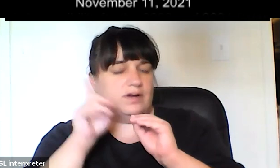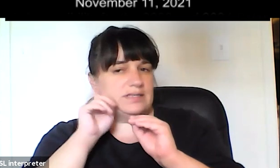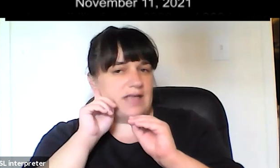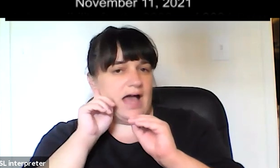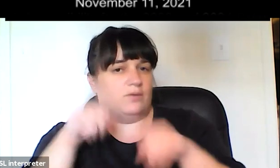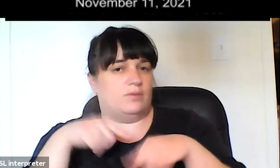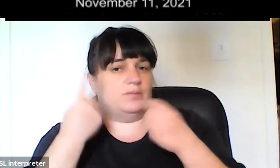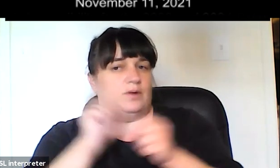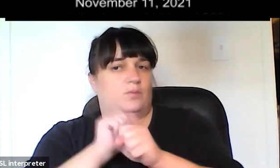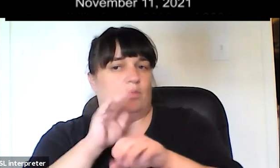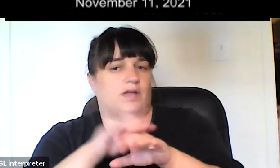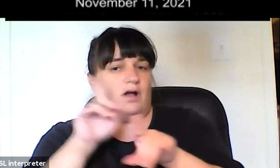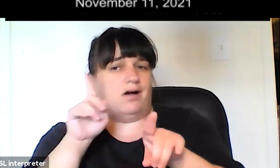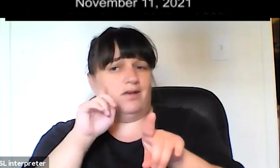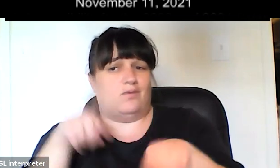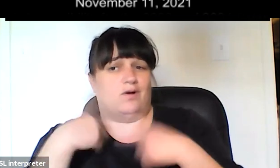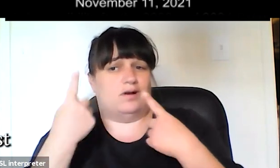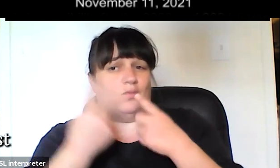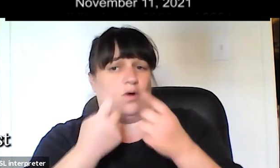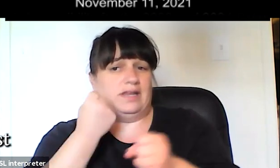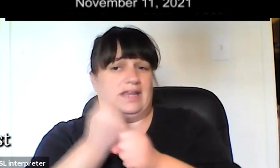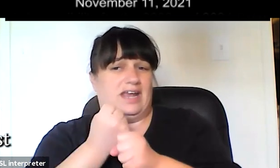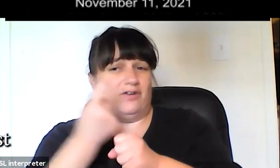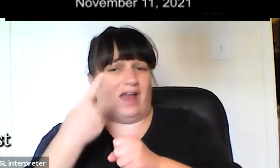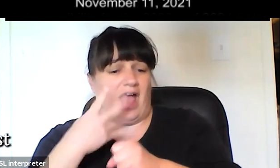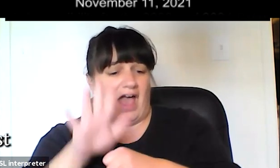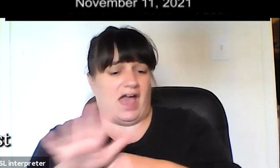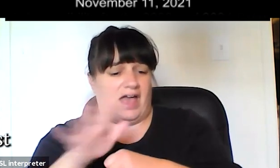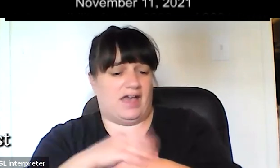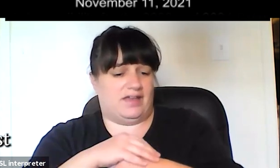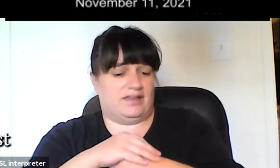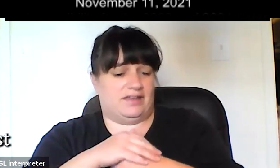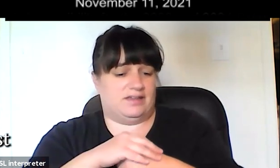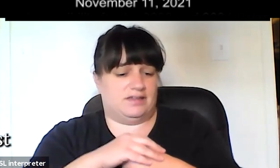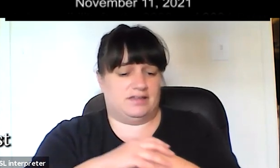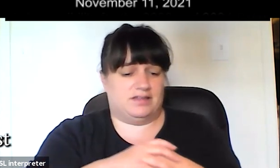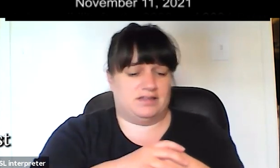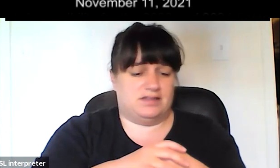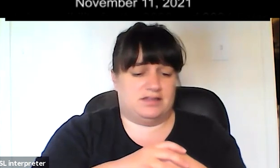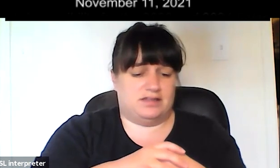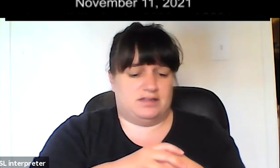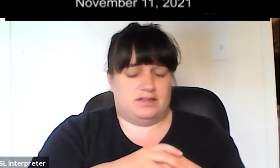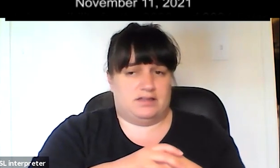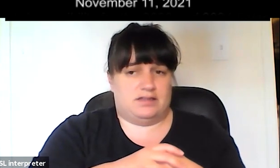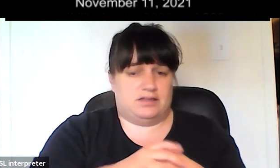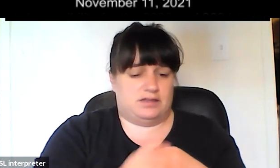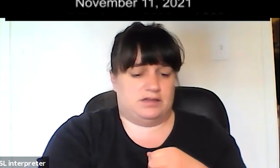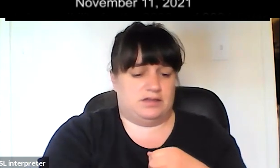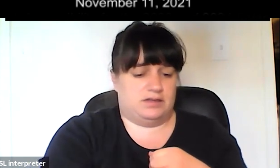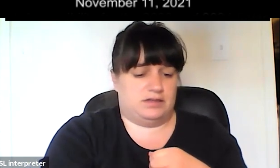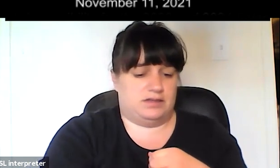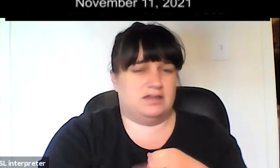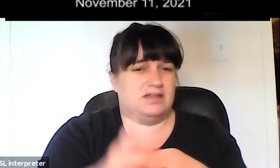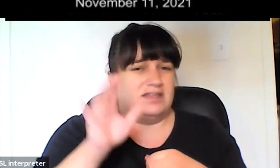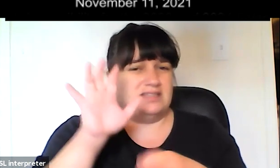working on for the past year and a half-ish, I guess I'd say. And this last one is just a sea of dots